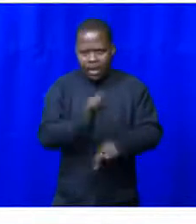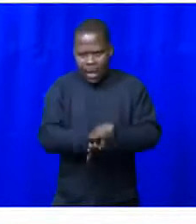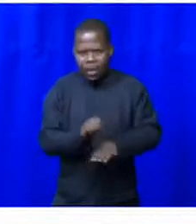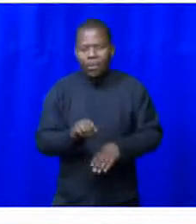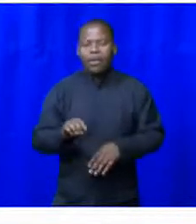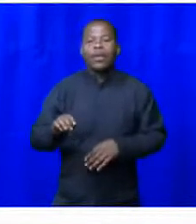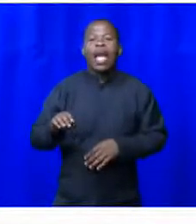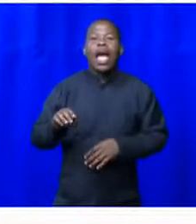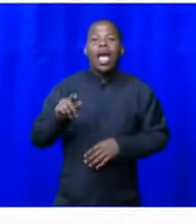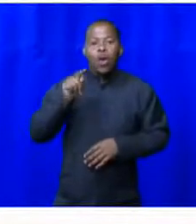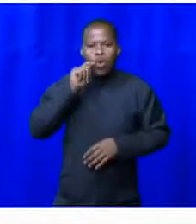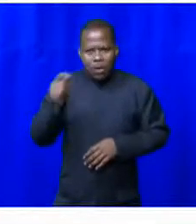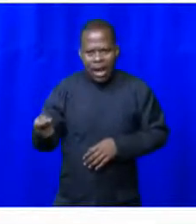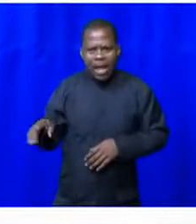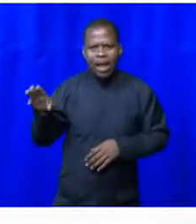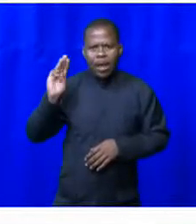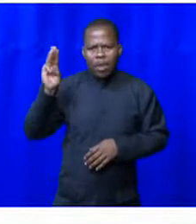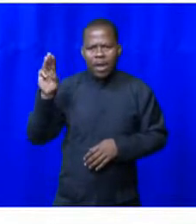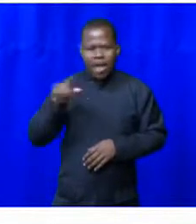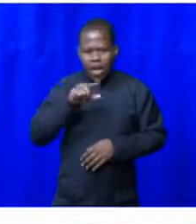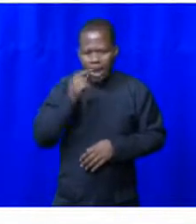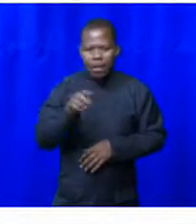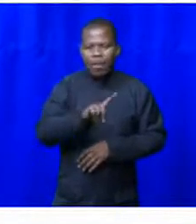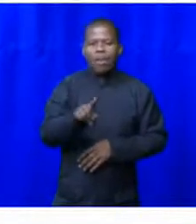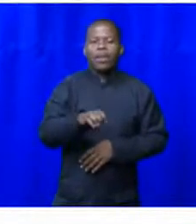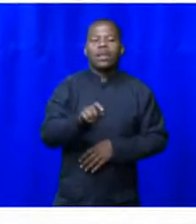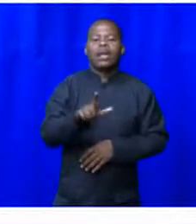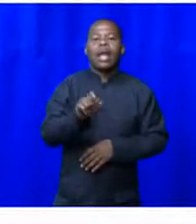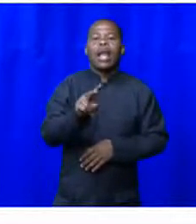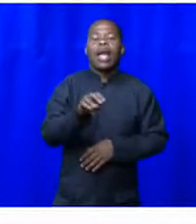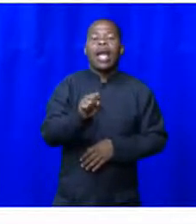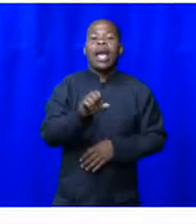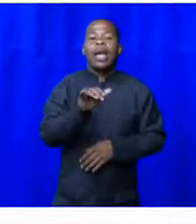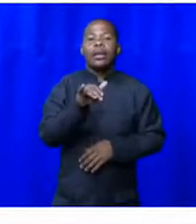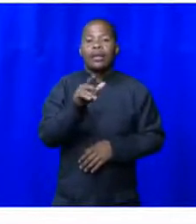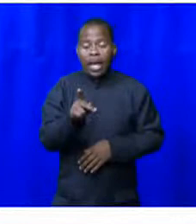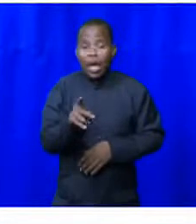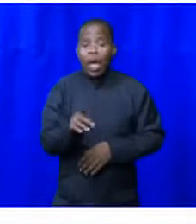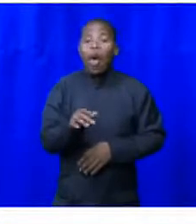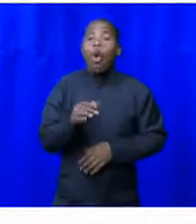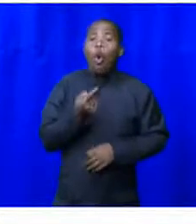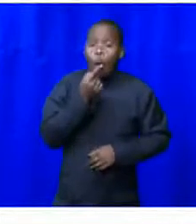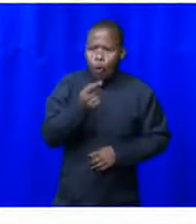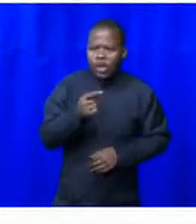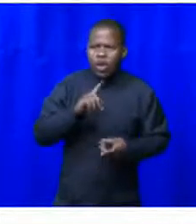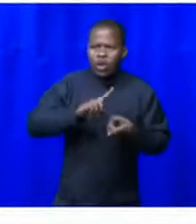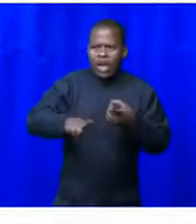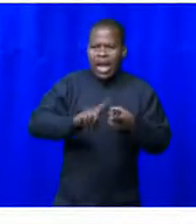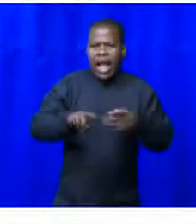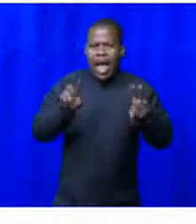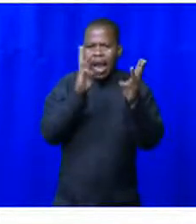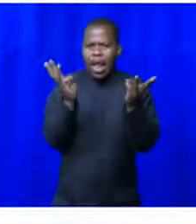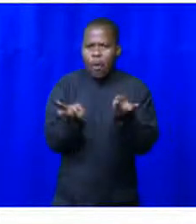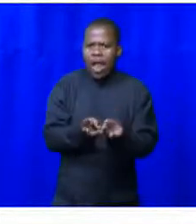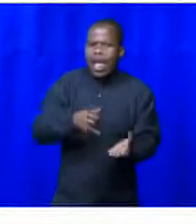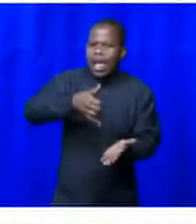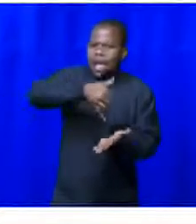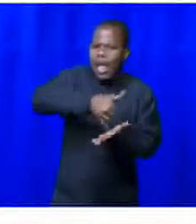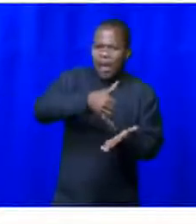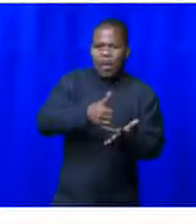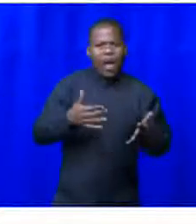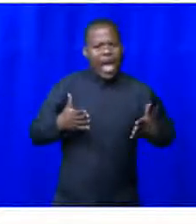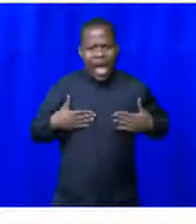vele Dima Zelensky uvetile ukuthi kudlalisa le midlalo kwajabulisa kakhulu usive sakhona e-Ukraine kulandzela ukuthi bahlaselwe